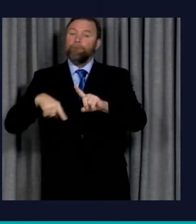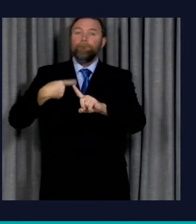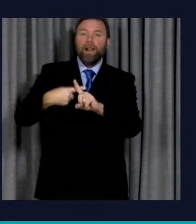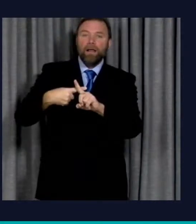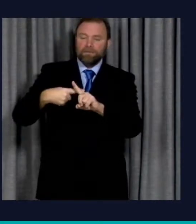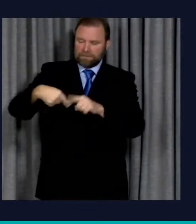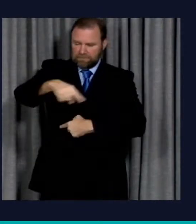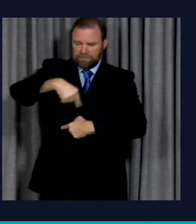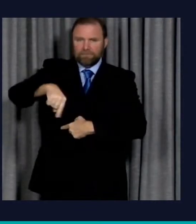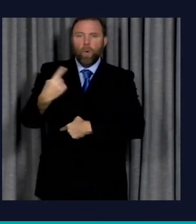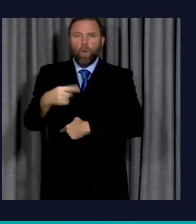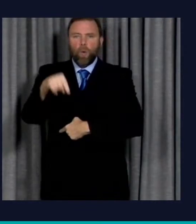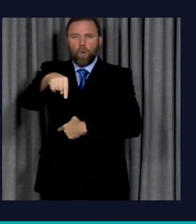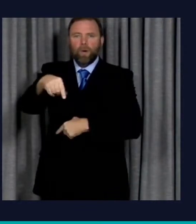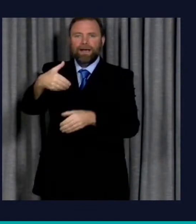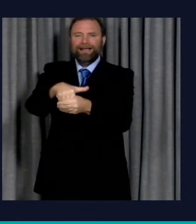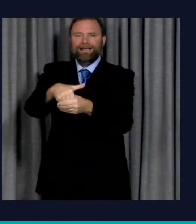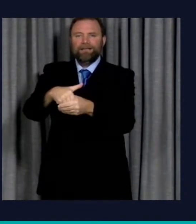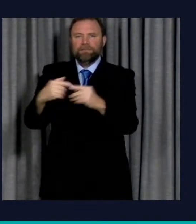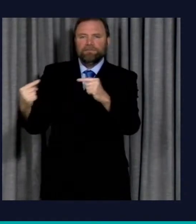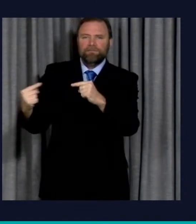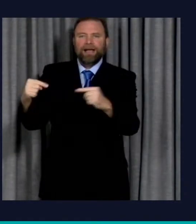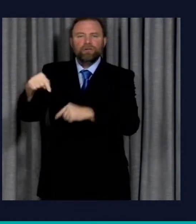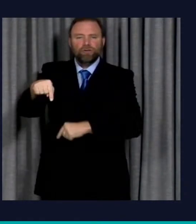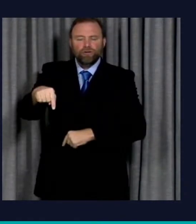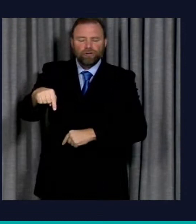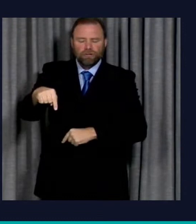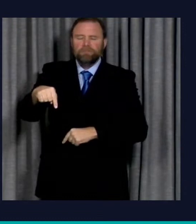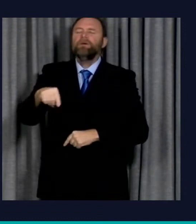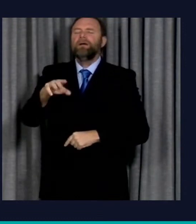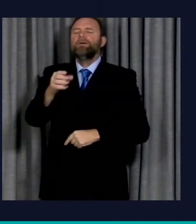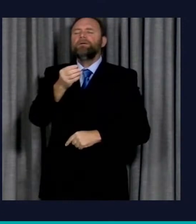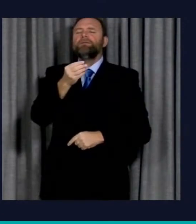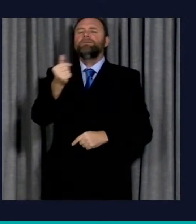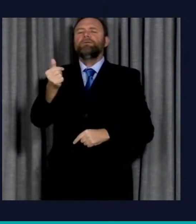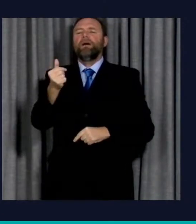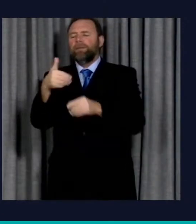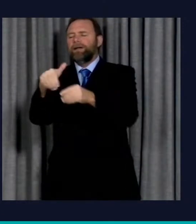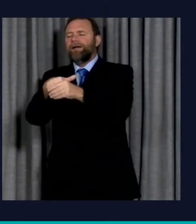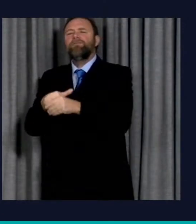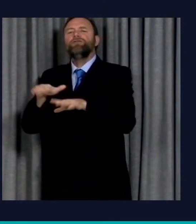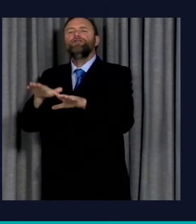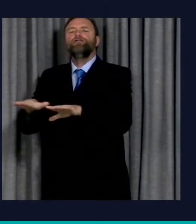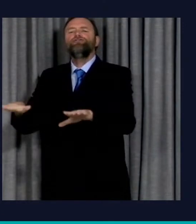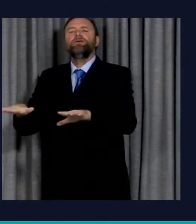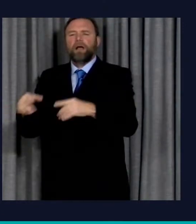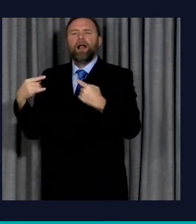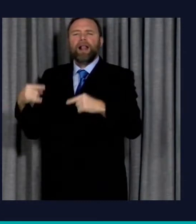part, and there will be an exception, as previously, for events involving children.